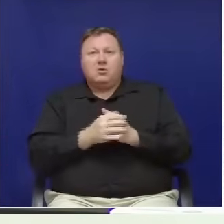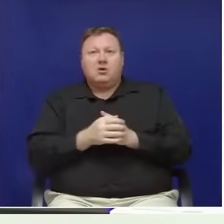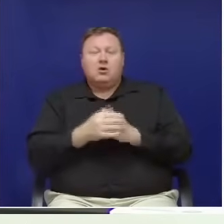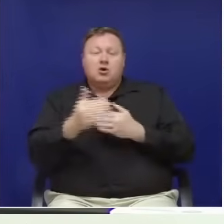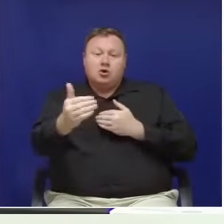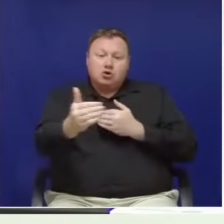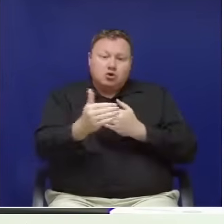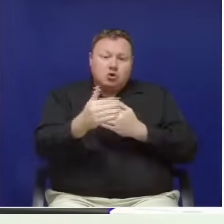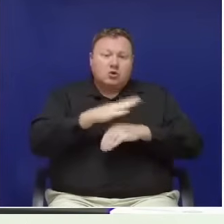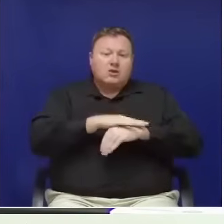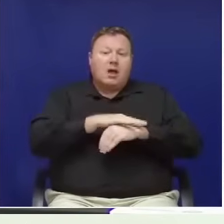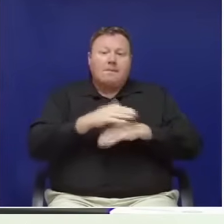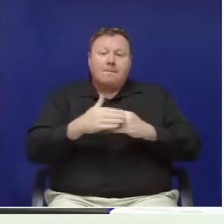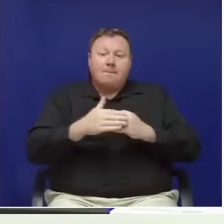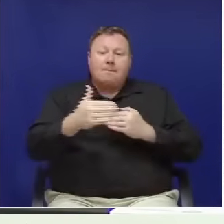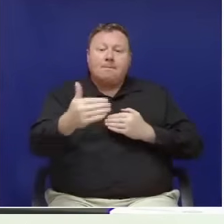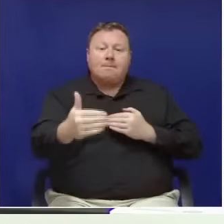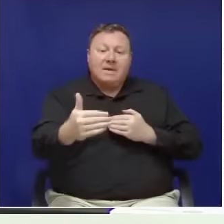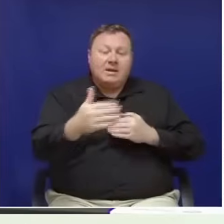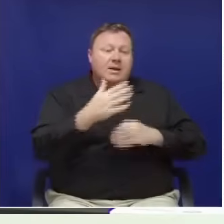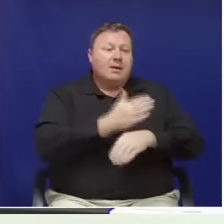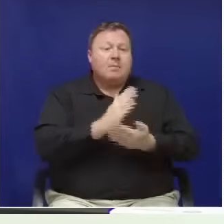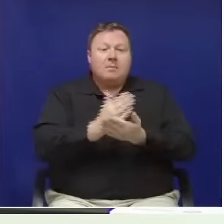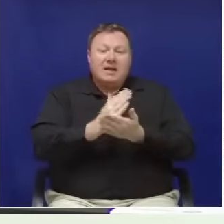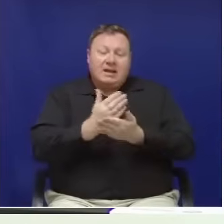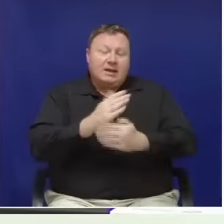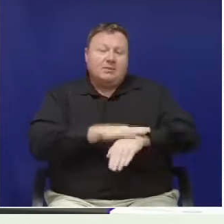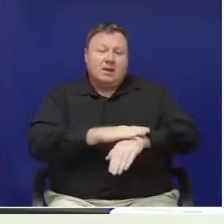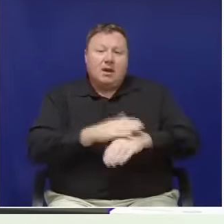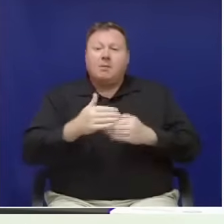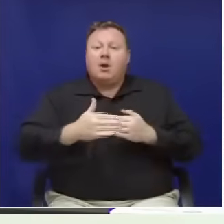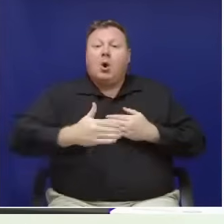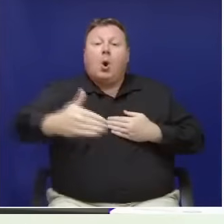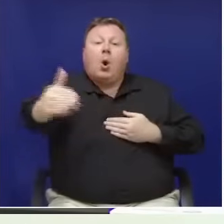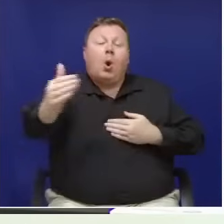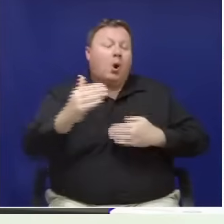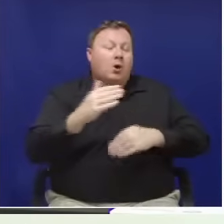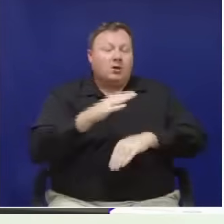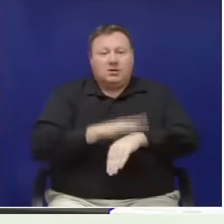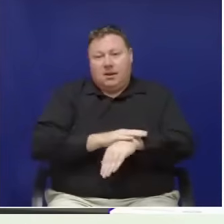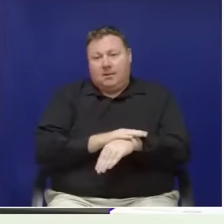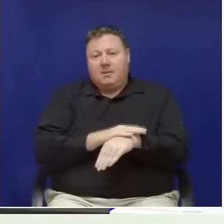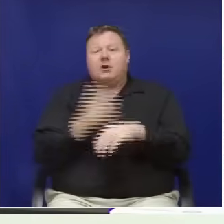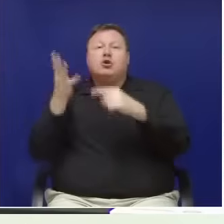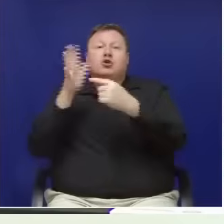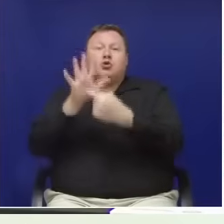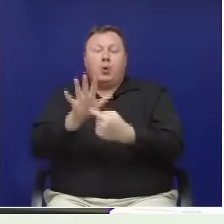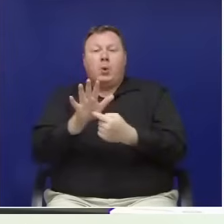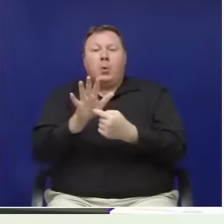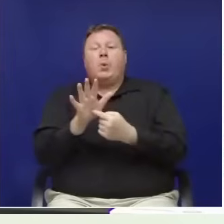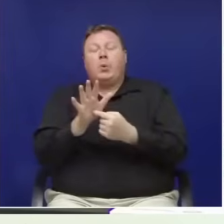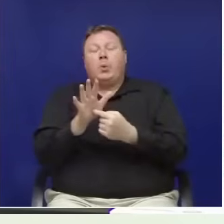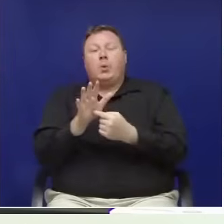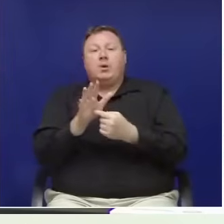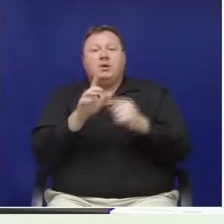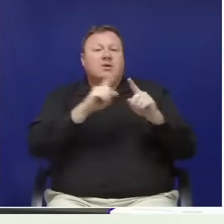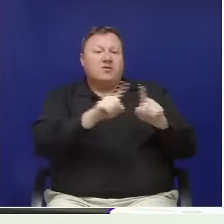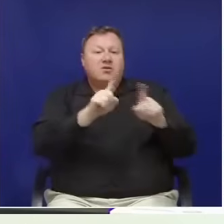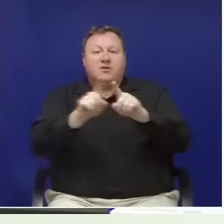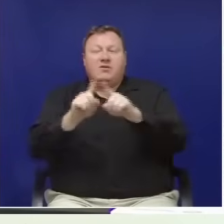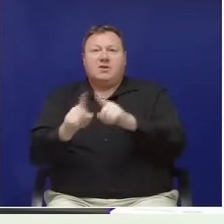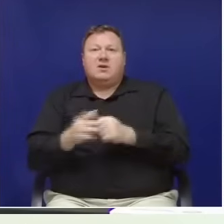long-term. Short-term will depend on the threat analysis, which has been presented by the